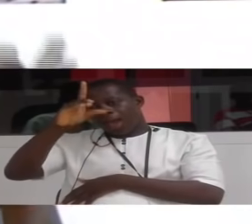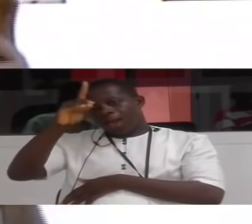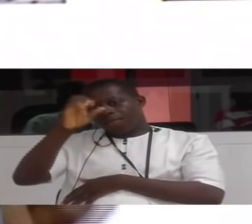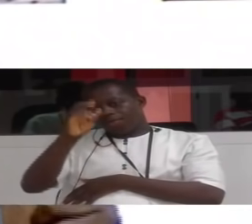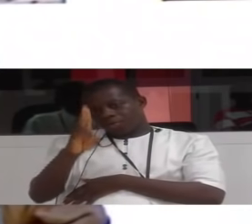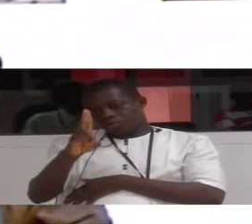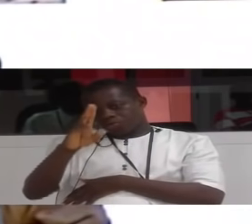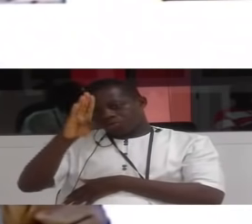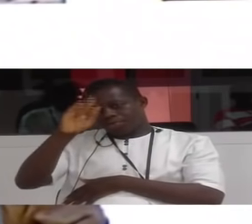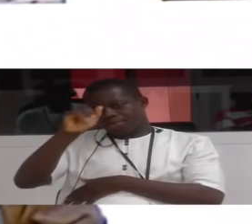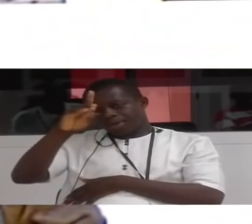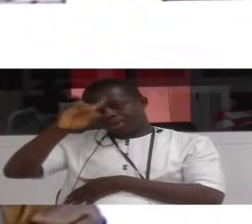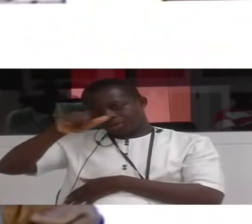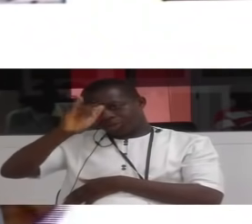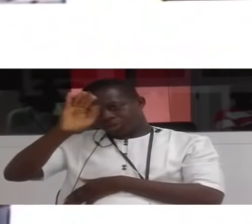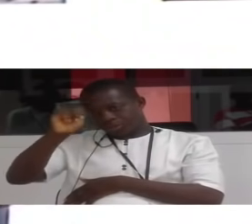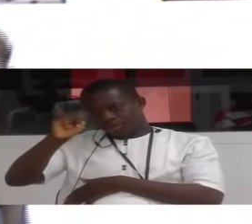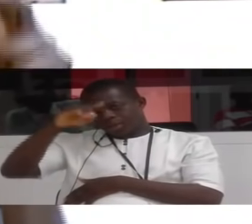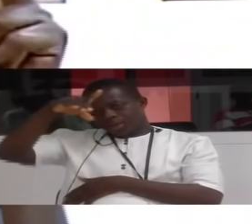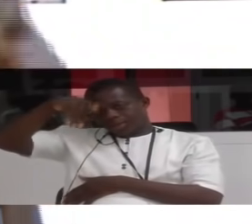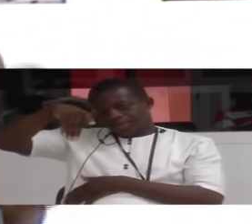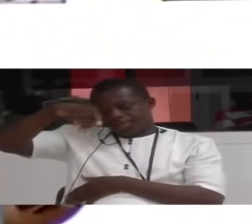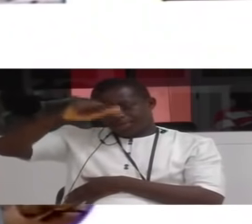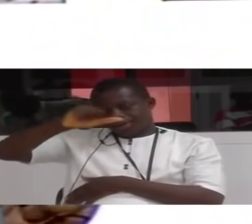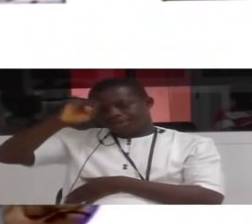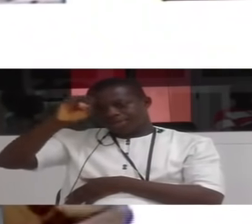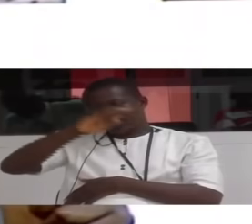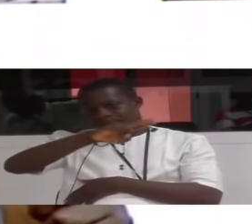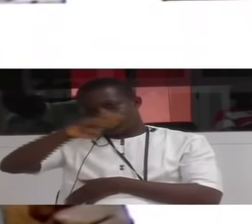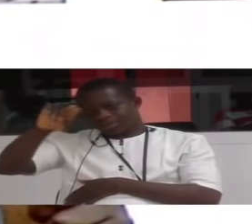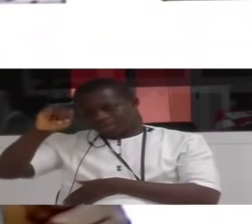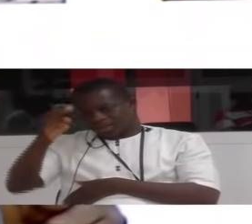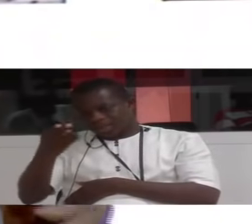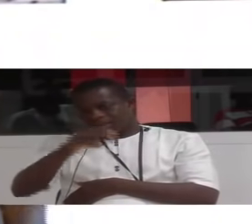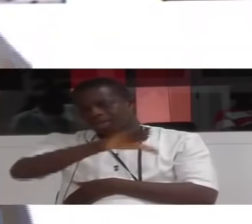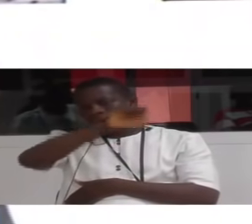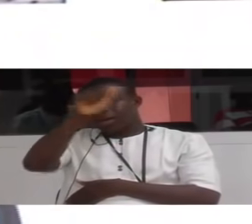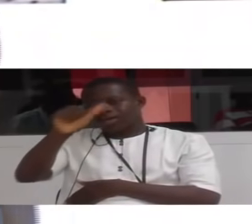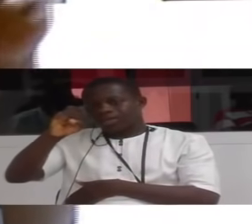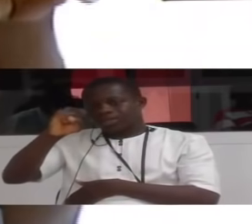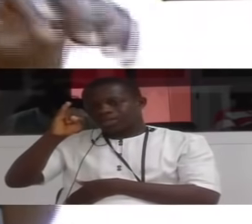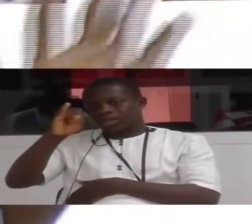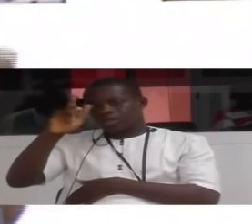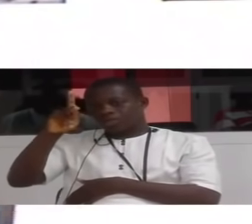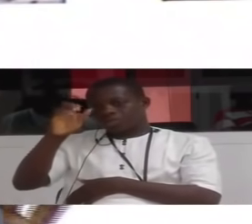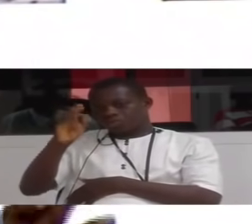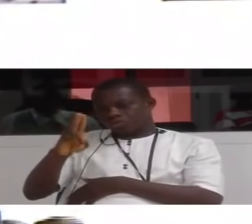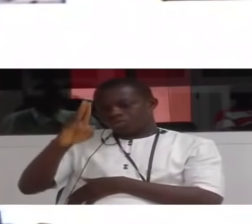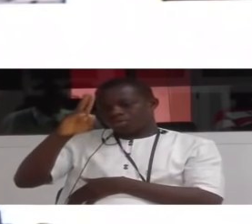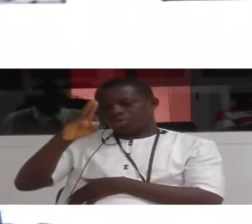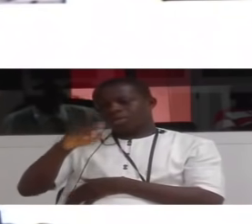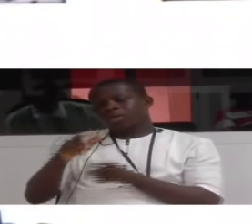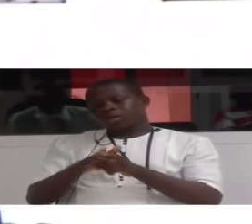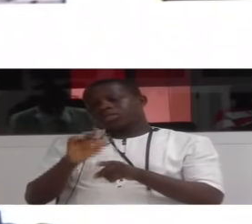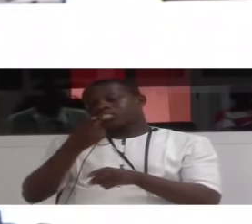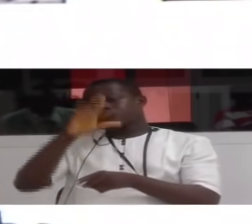Amadou Badji, Passane, ño ak Cheikhou Ba Diadju, and Cheikhou Ba Diadju, ñom ñu ngi won course.